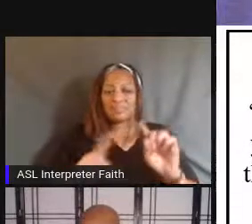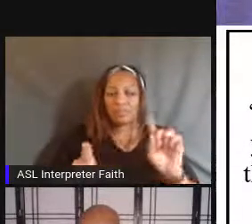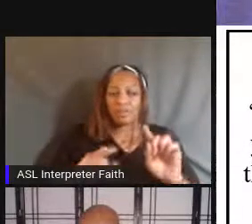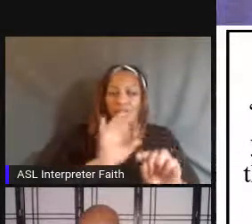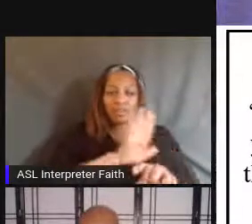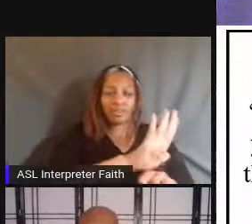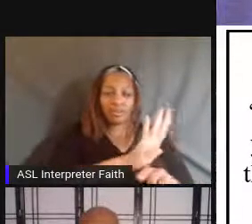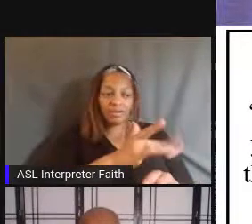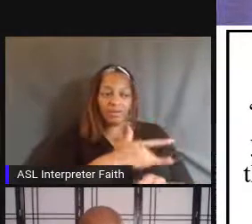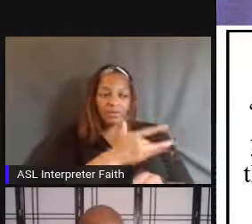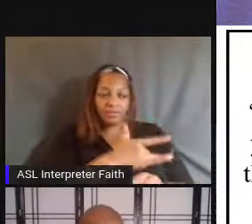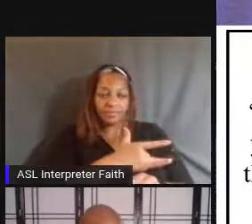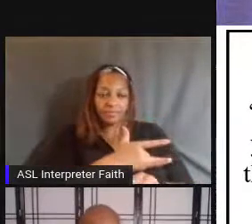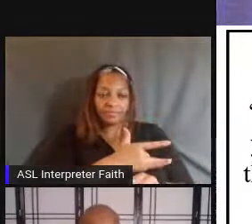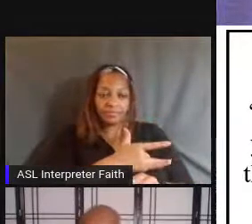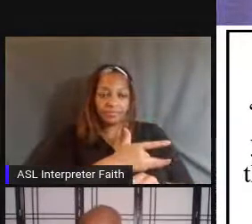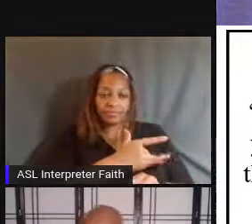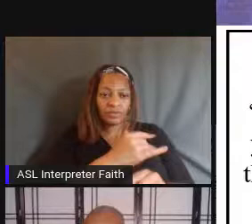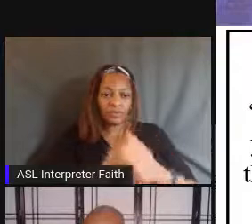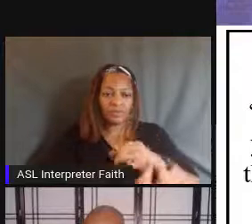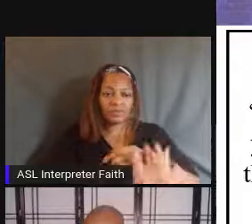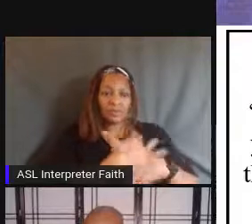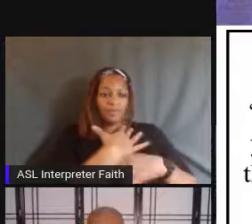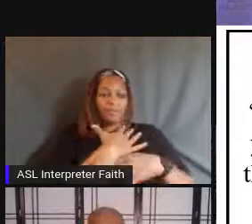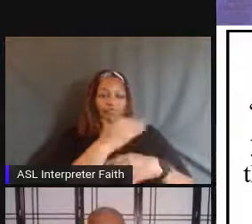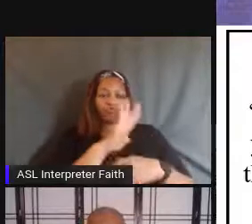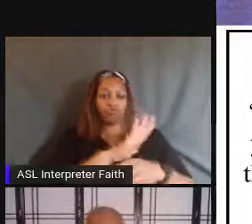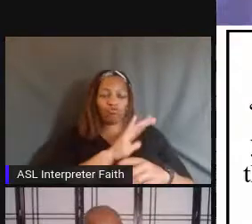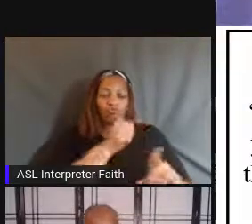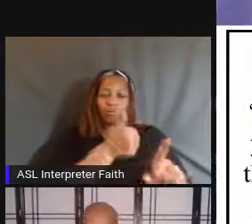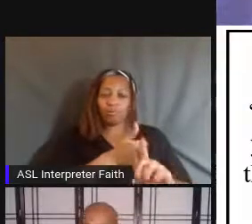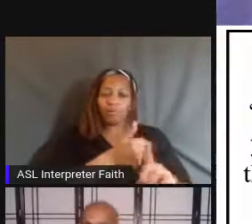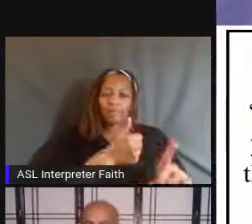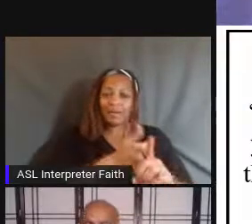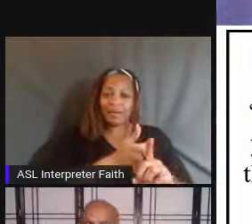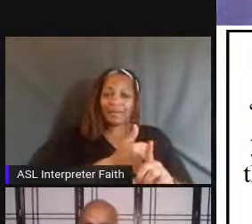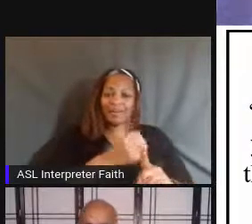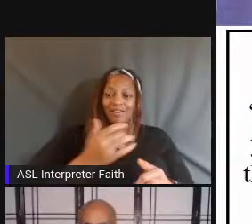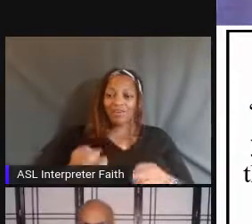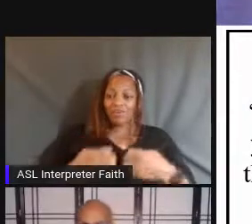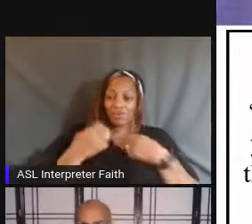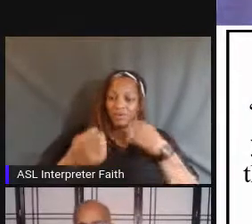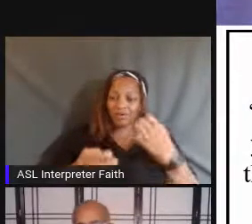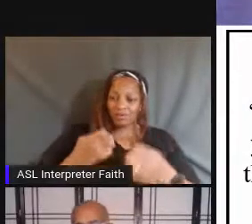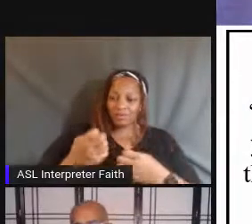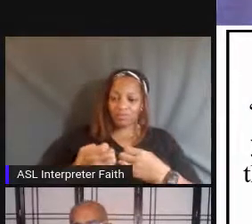feelings were affecting your body and your feelings were affecting your body?